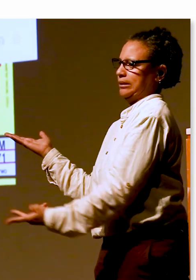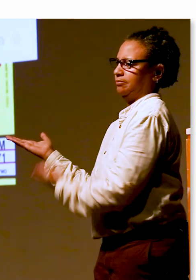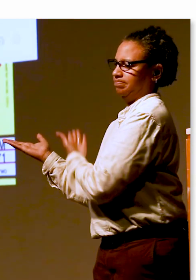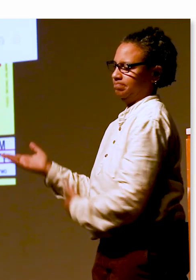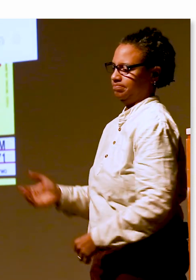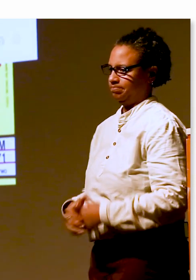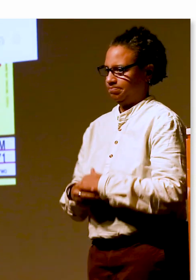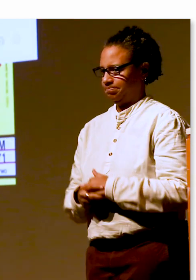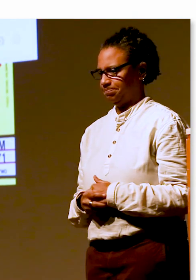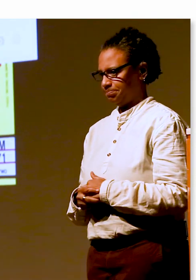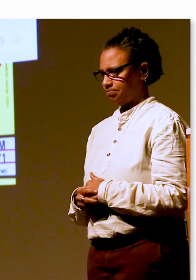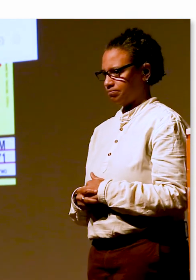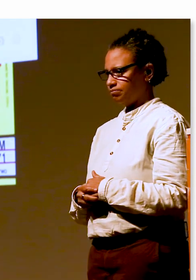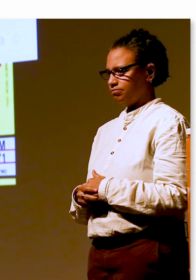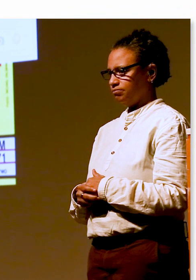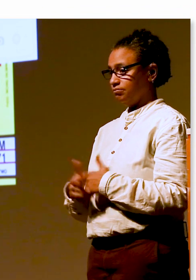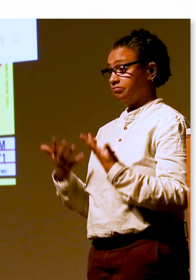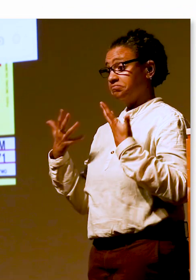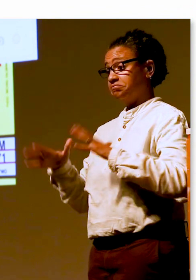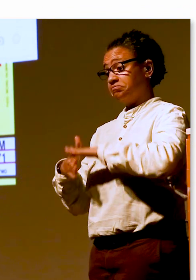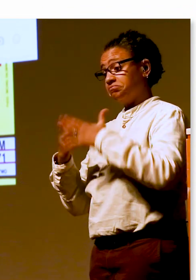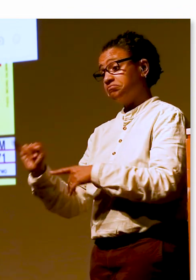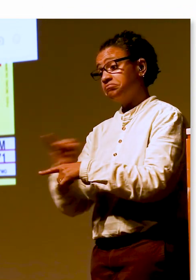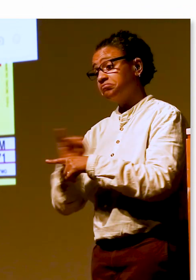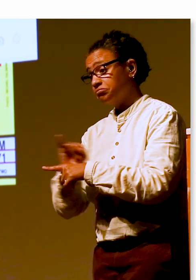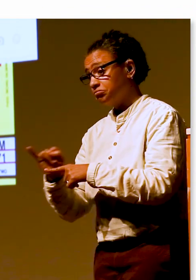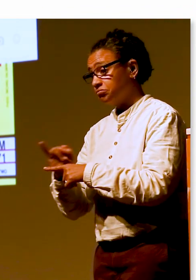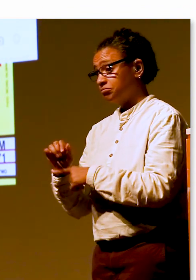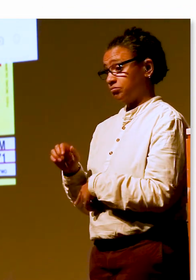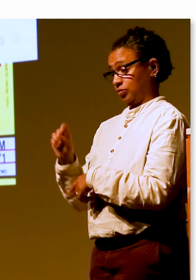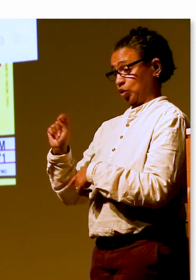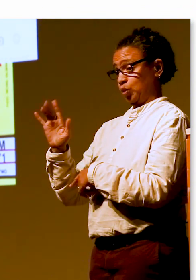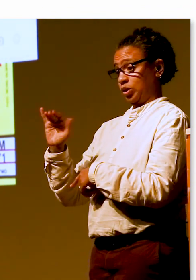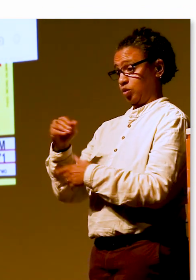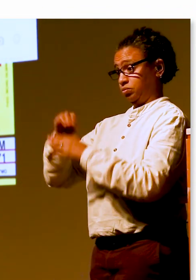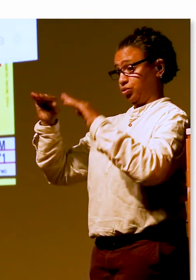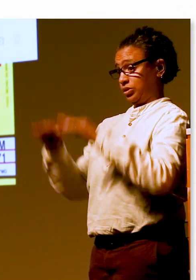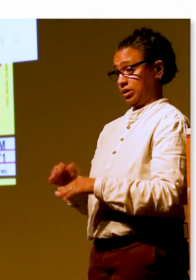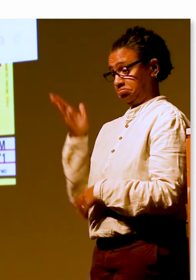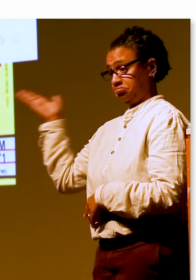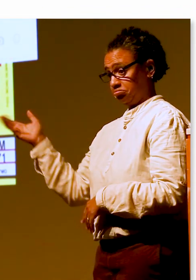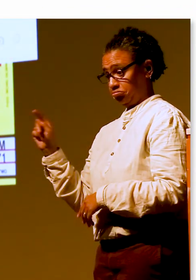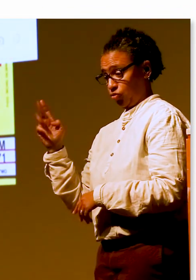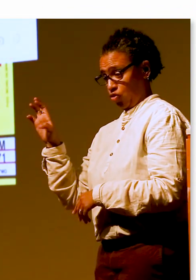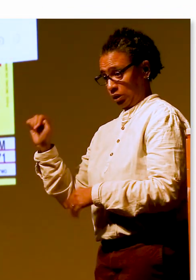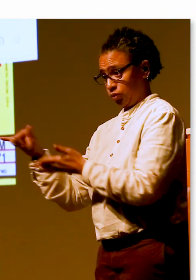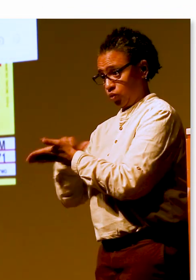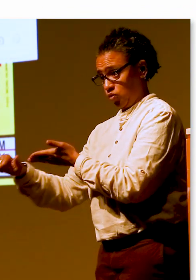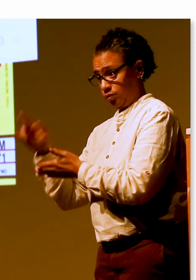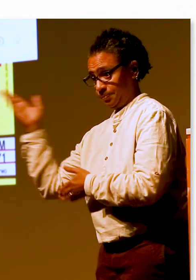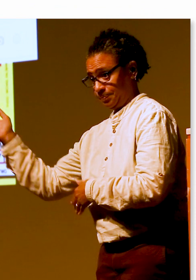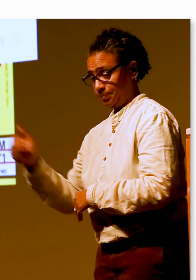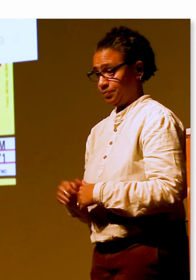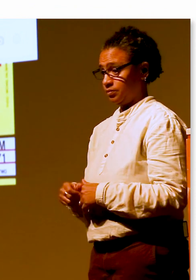When I was finishing with my internship at the Studio Museum in Harlem, I felt, one,